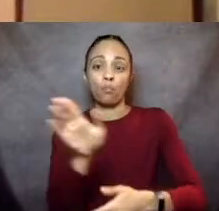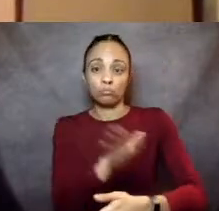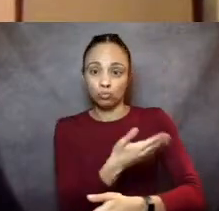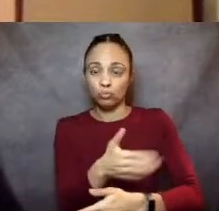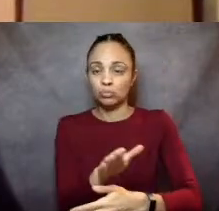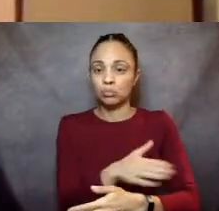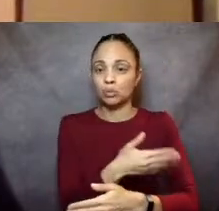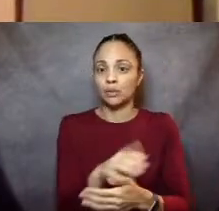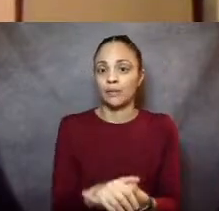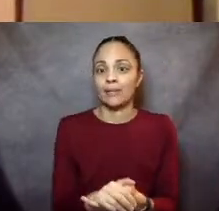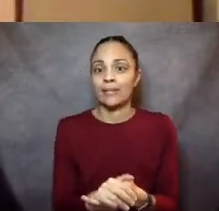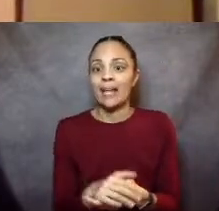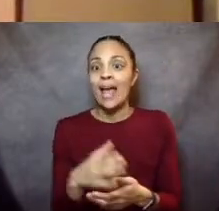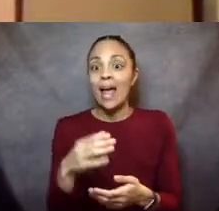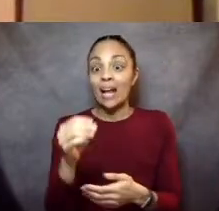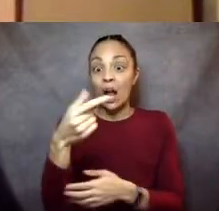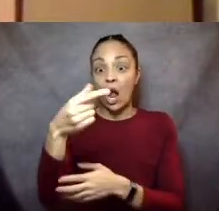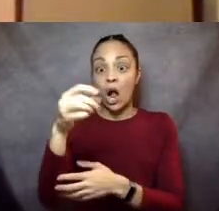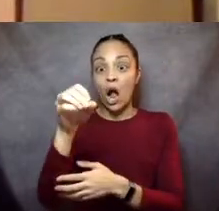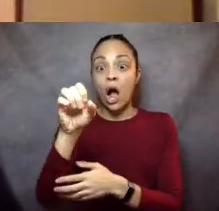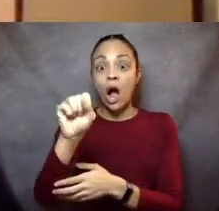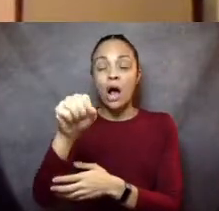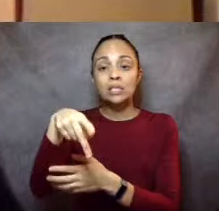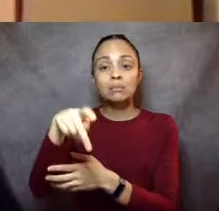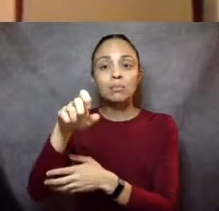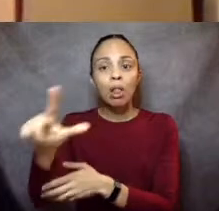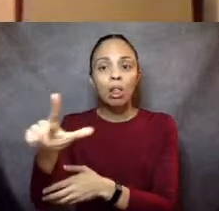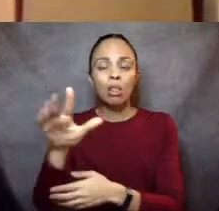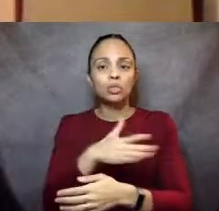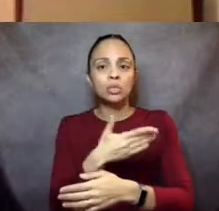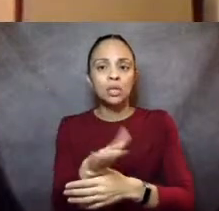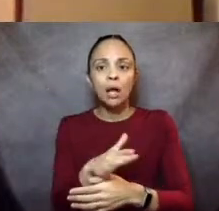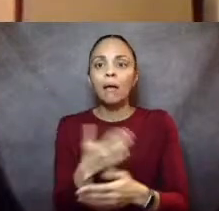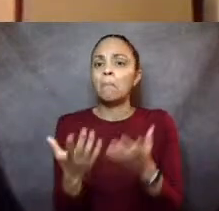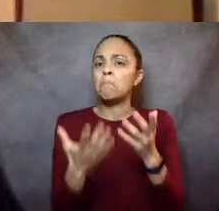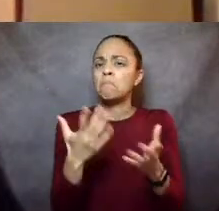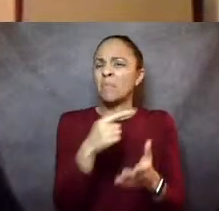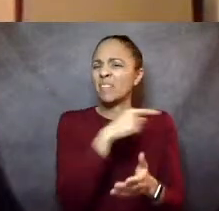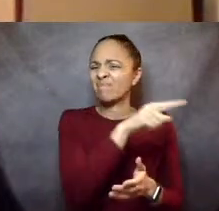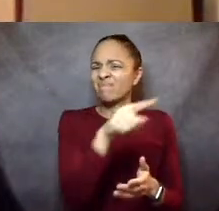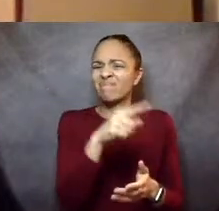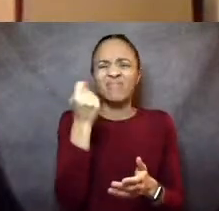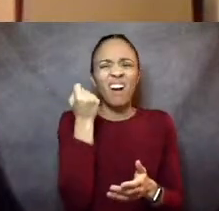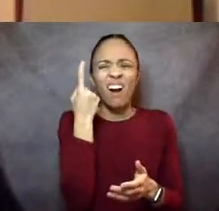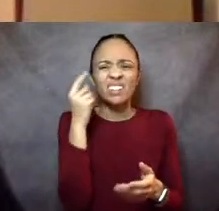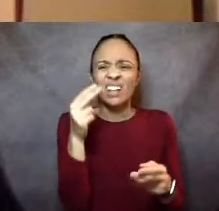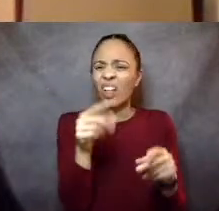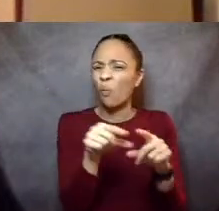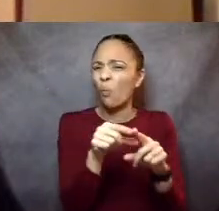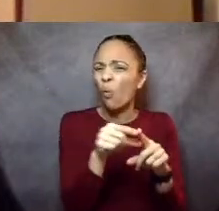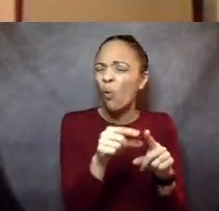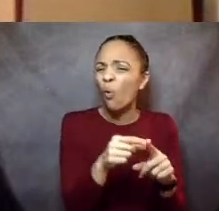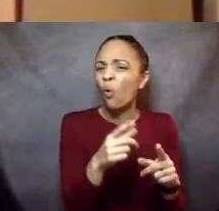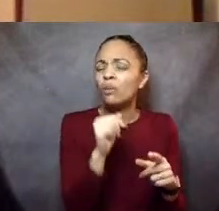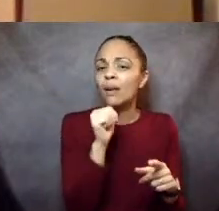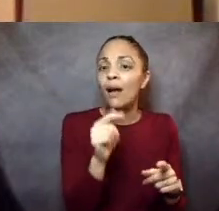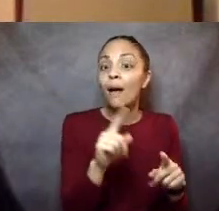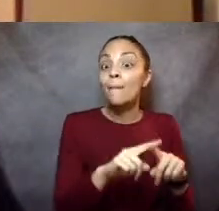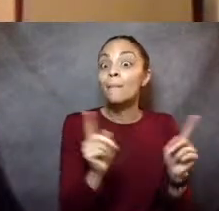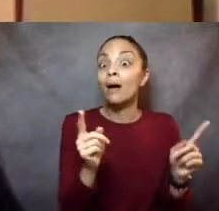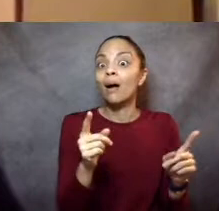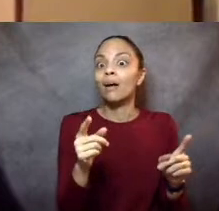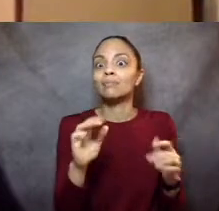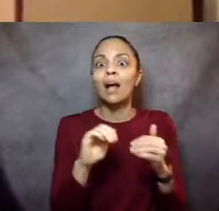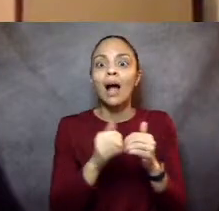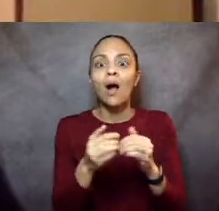necessarily understand, and yet they're feeling it. They're feeling what we feel. We are communicating through